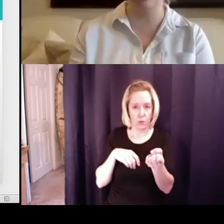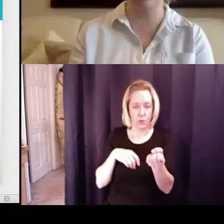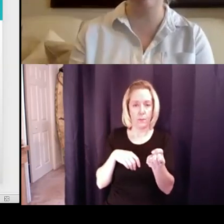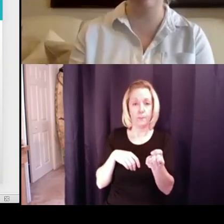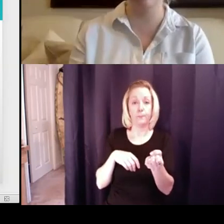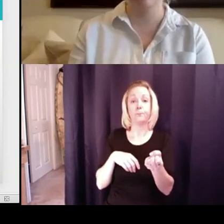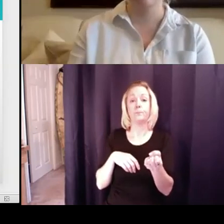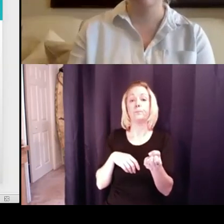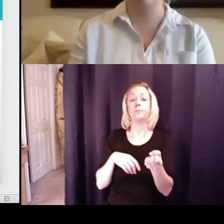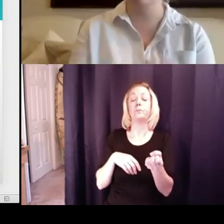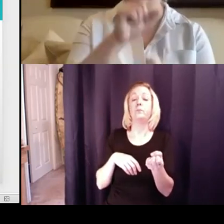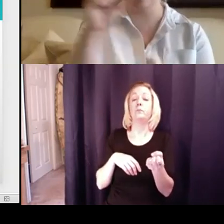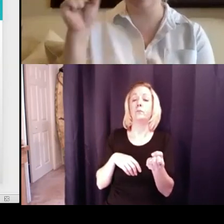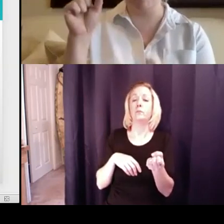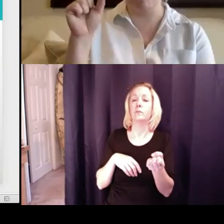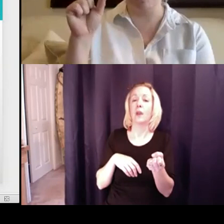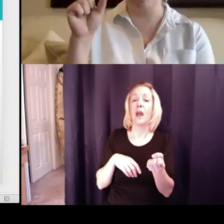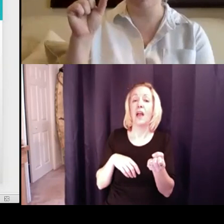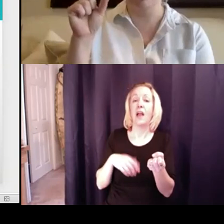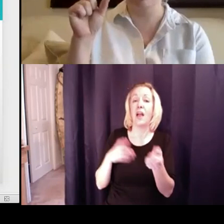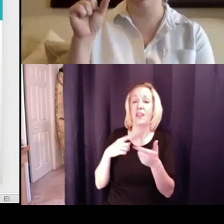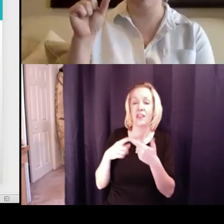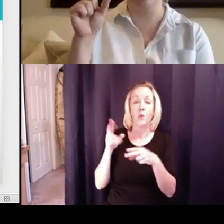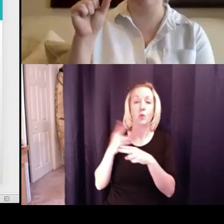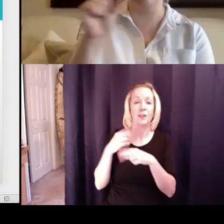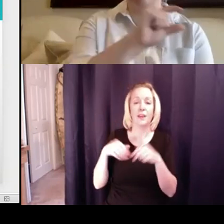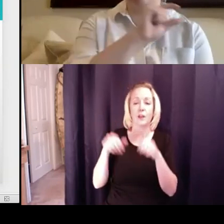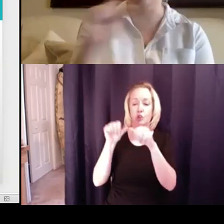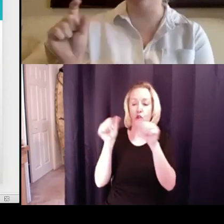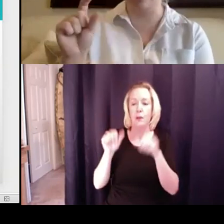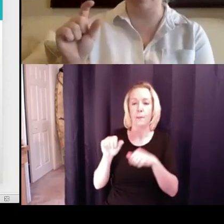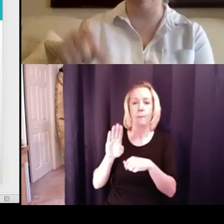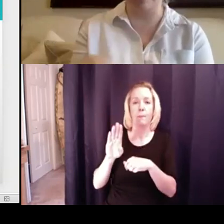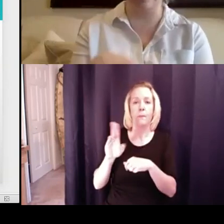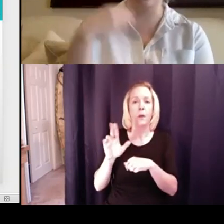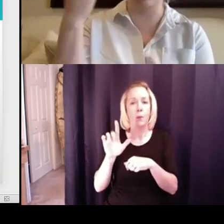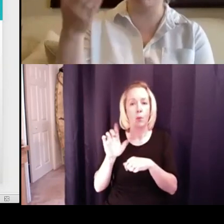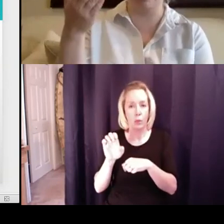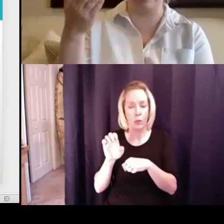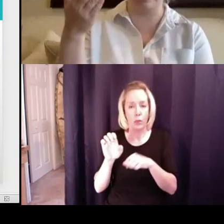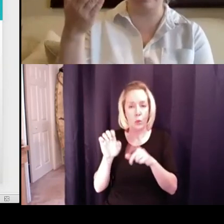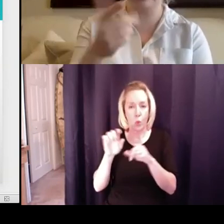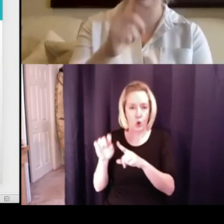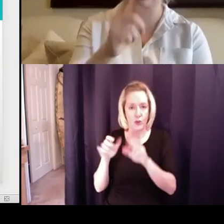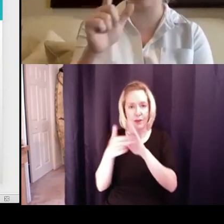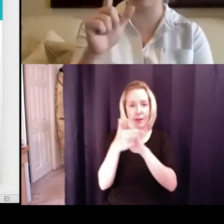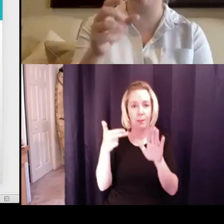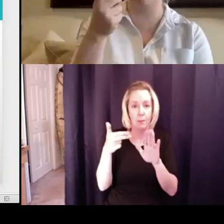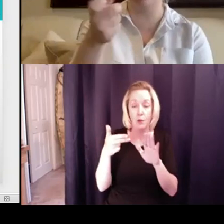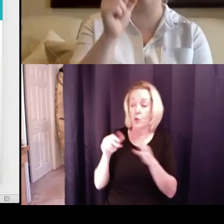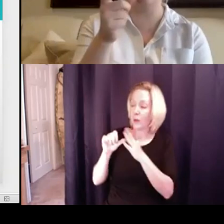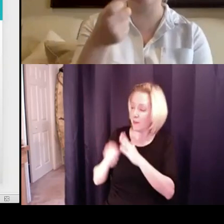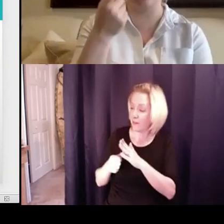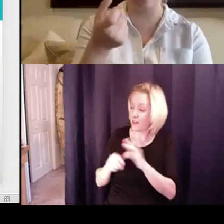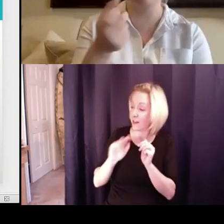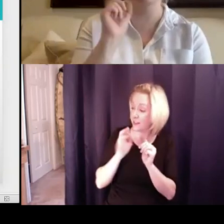you could play with, and then using the bubble words feature, also just labeling it, so we could point out the text. This is for tea party.